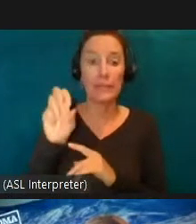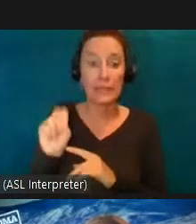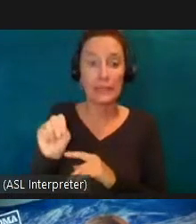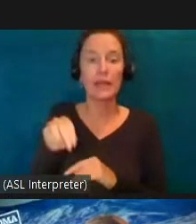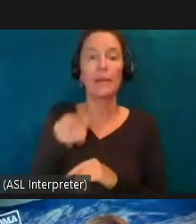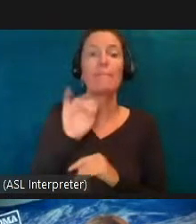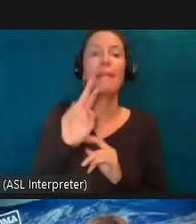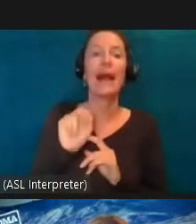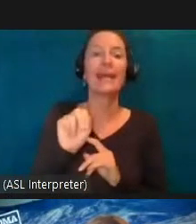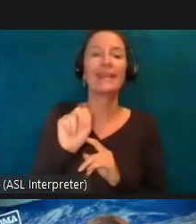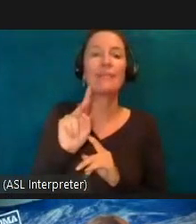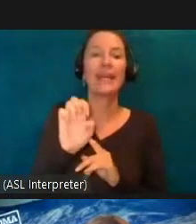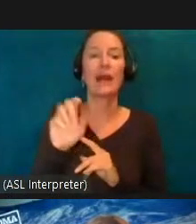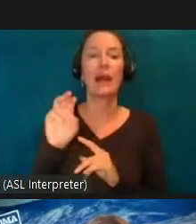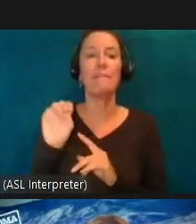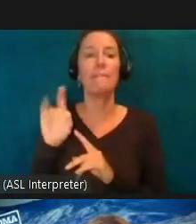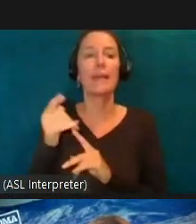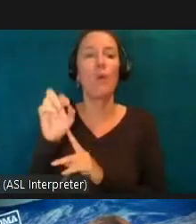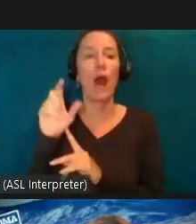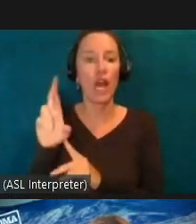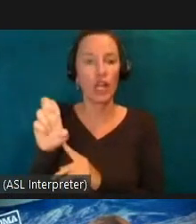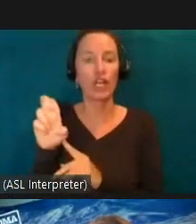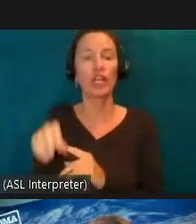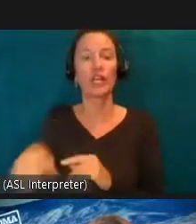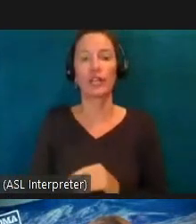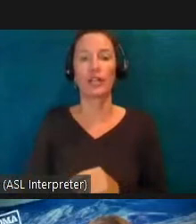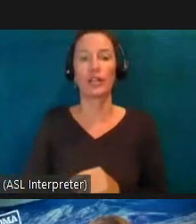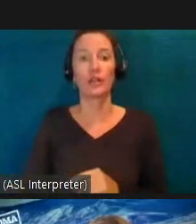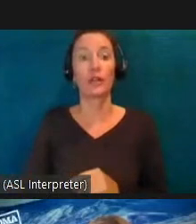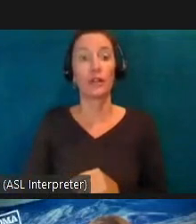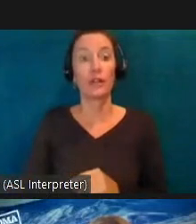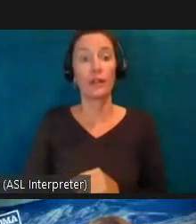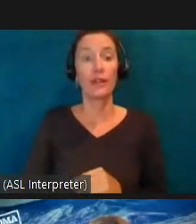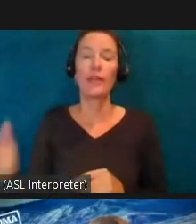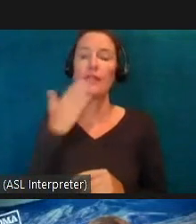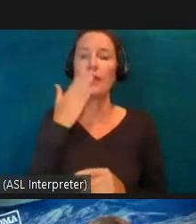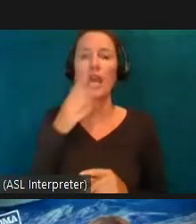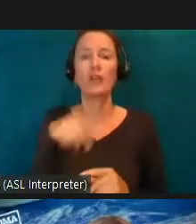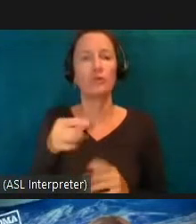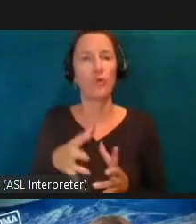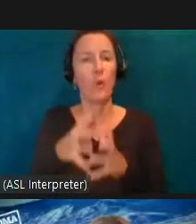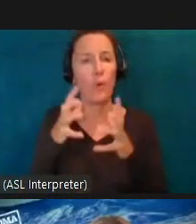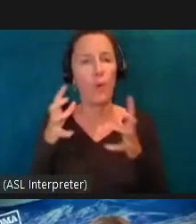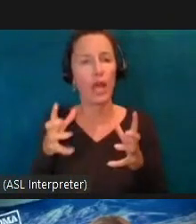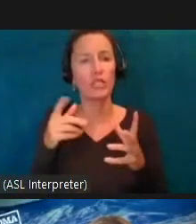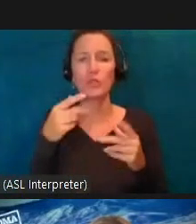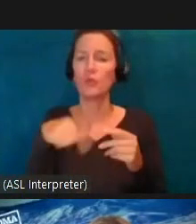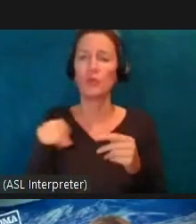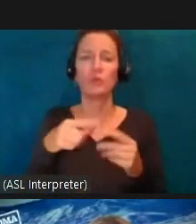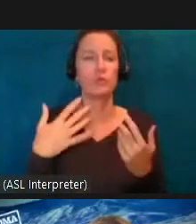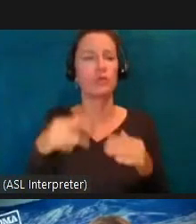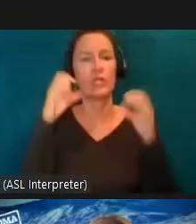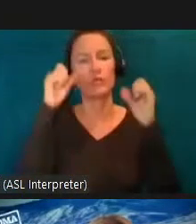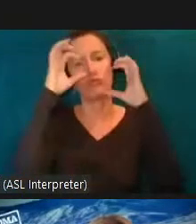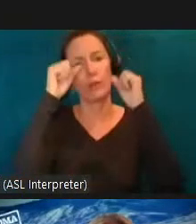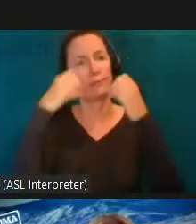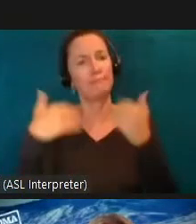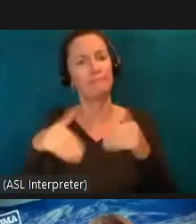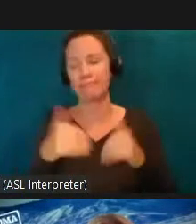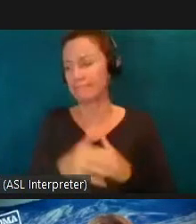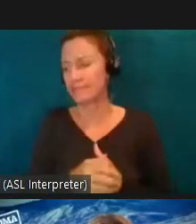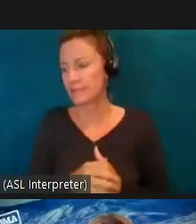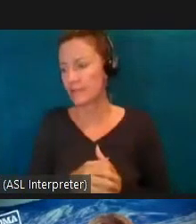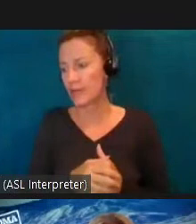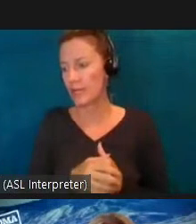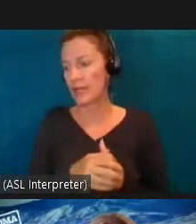Assemblymember Aguilar Curry. Thank you so much. You guys have been just incredible, and especially want